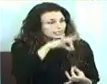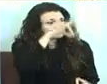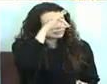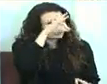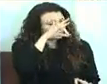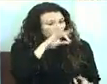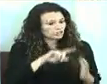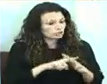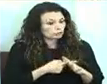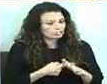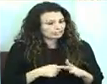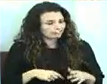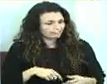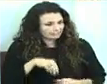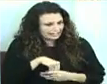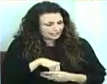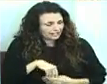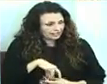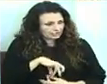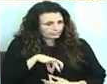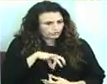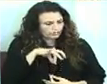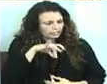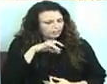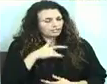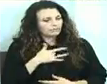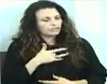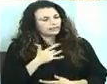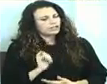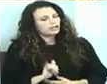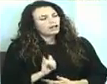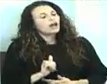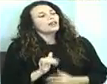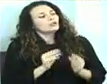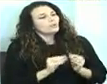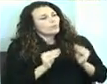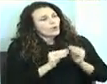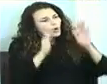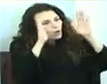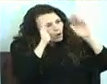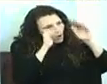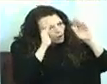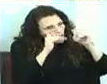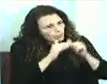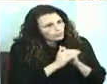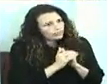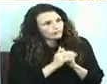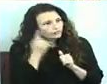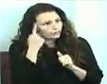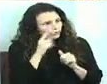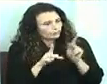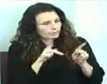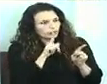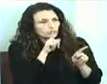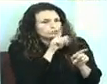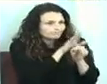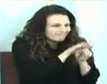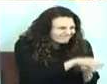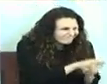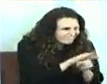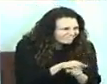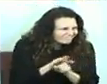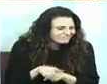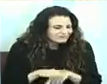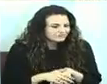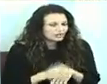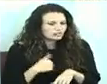us the hope of the fullness of Christ. May we be as we've sung, as we've heard